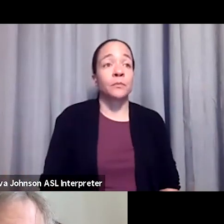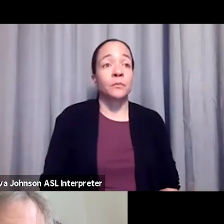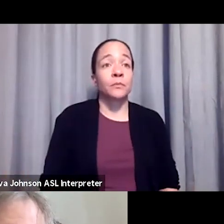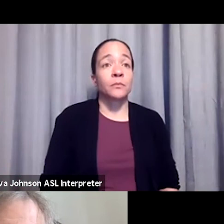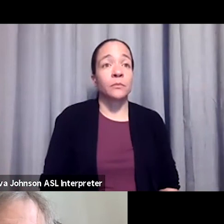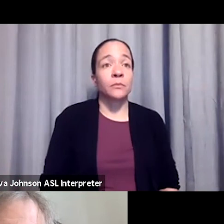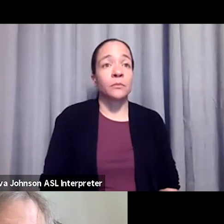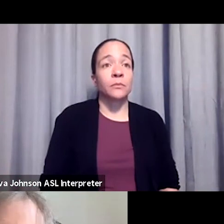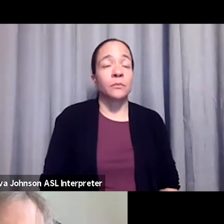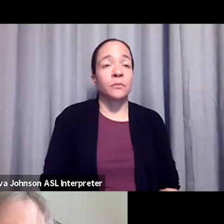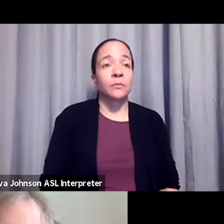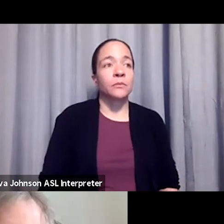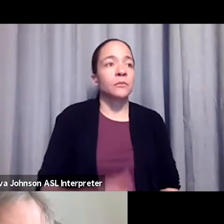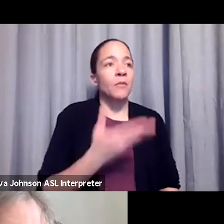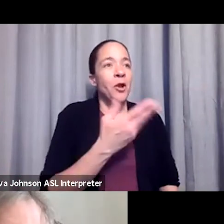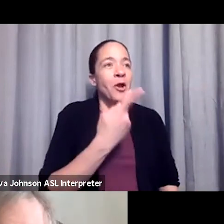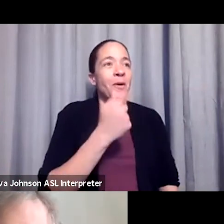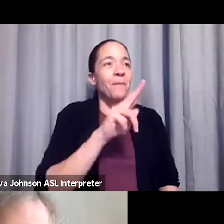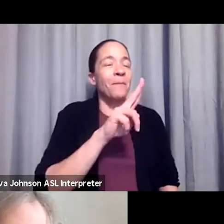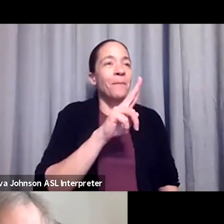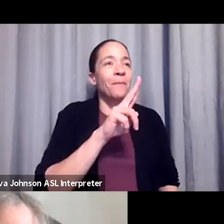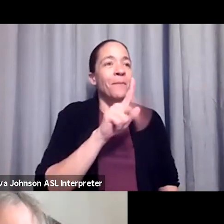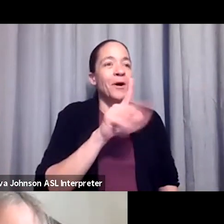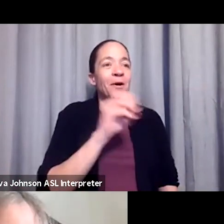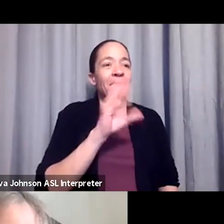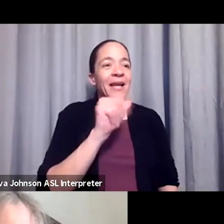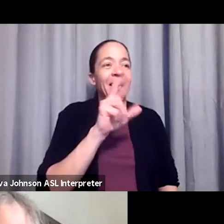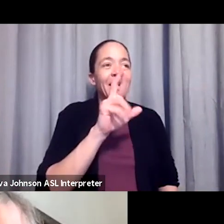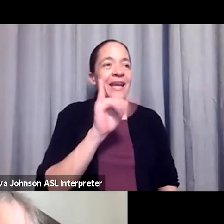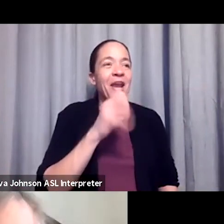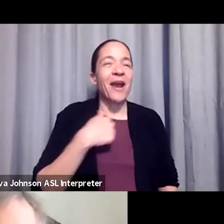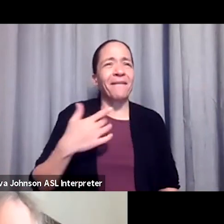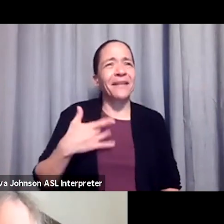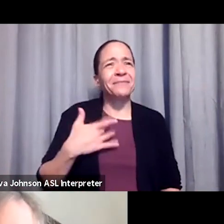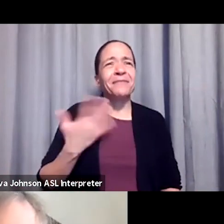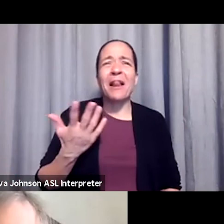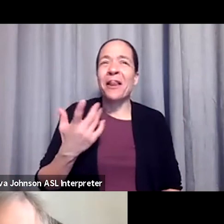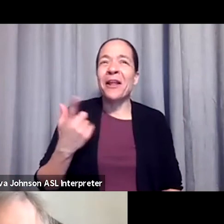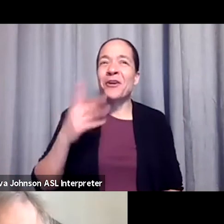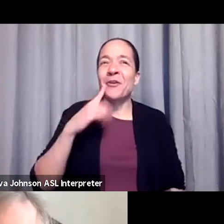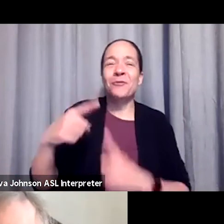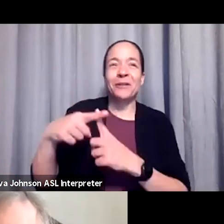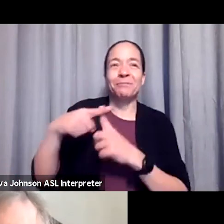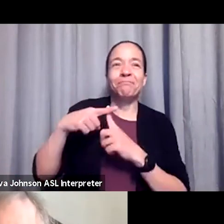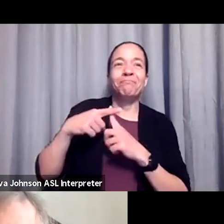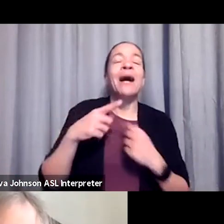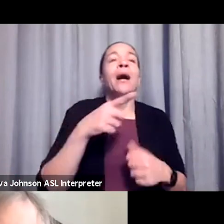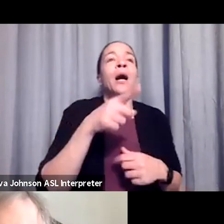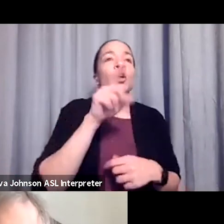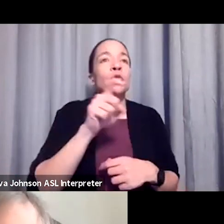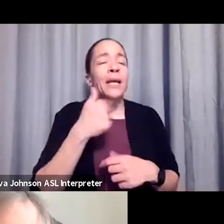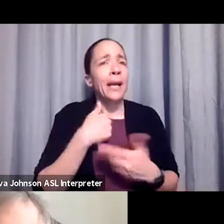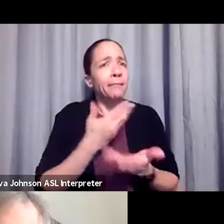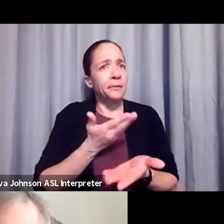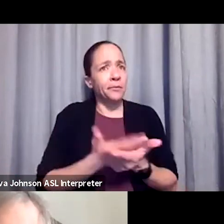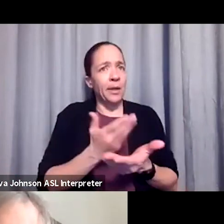I'm putting that ball in Carrie's court. I had a feeling it was coming my way. I mean, I think you need to have a credible story, right?